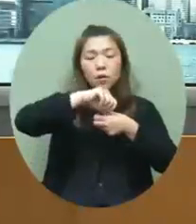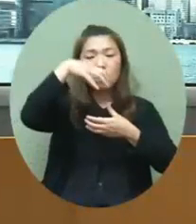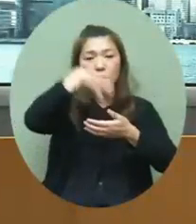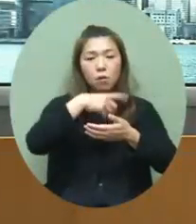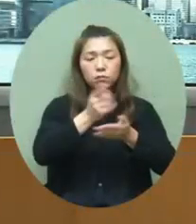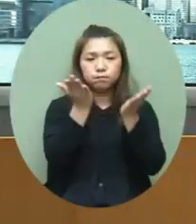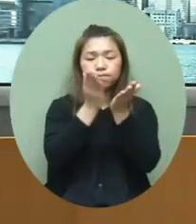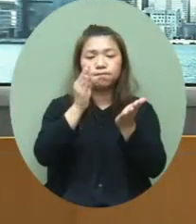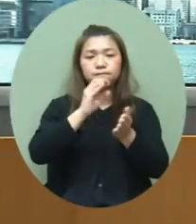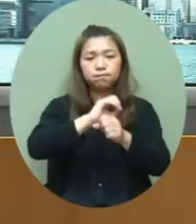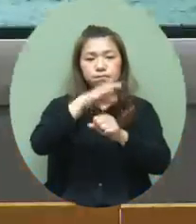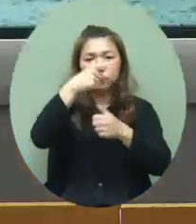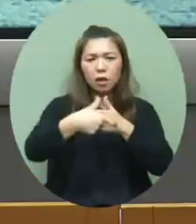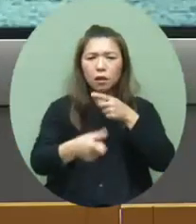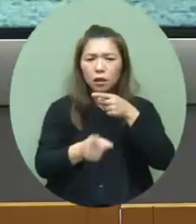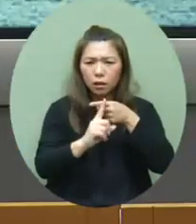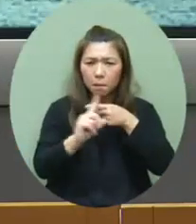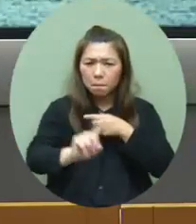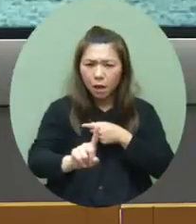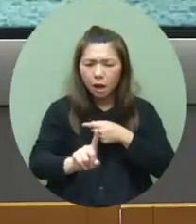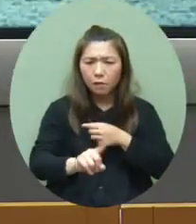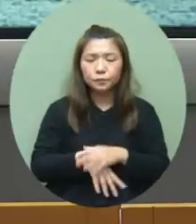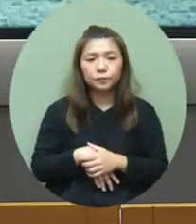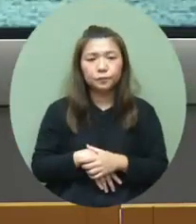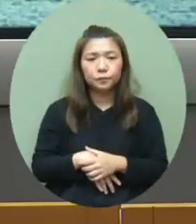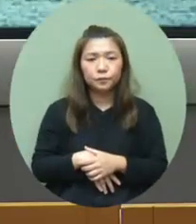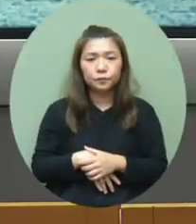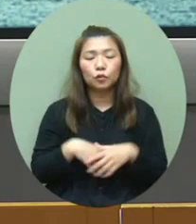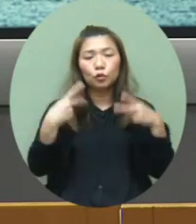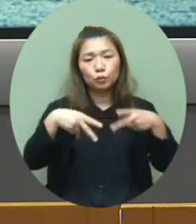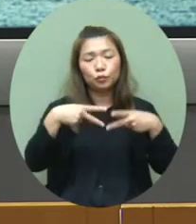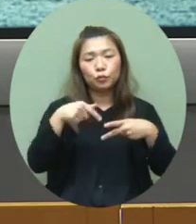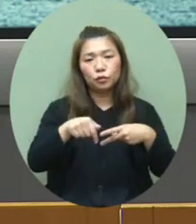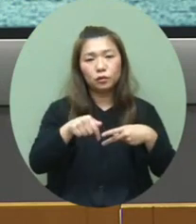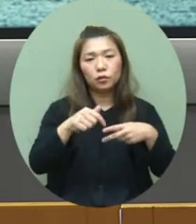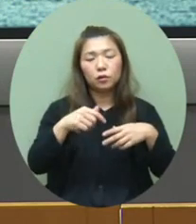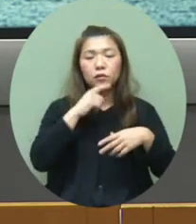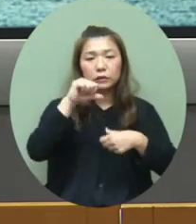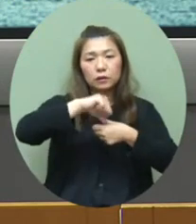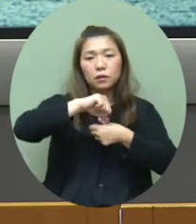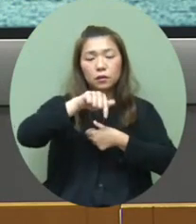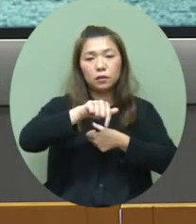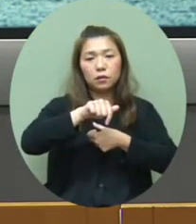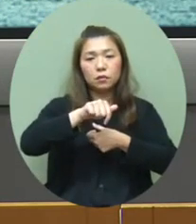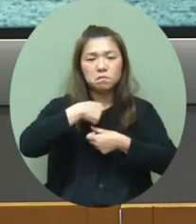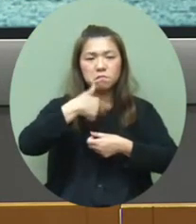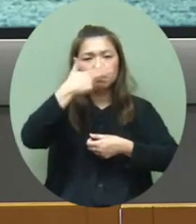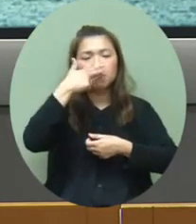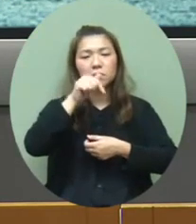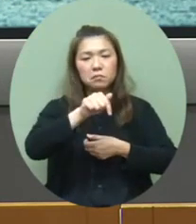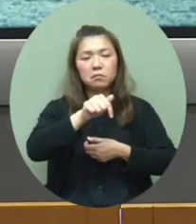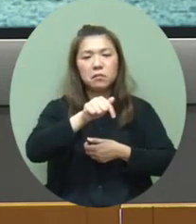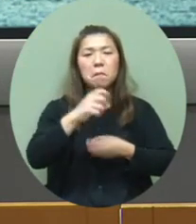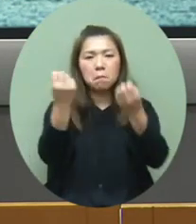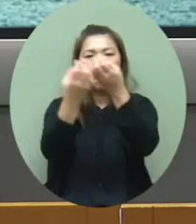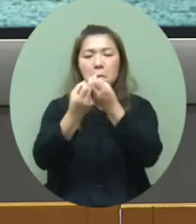For the restaurant in Tuen Mun, we suspect there is an outbreak in that restaurant affecting, I think